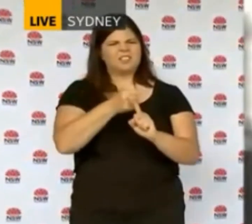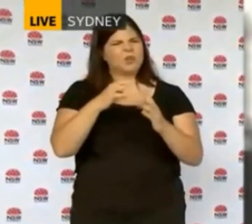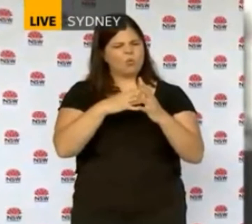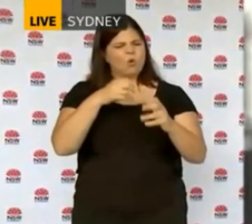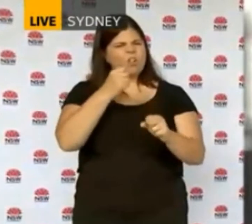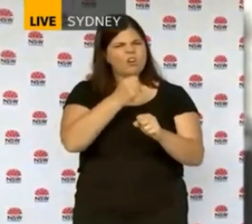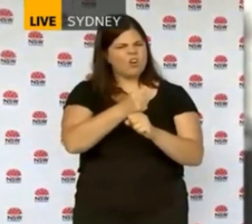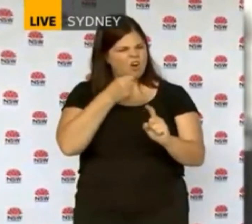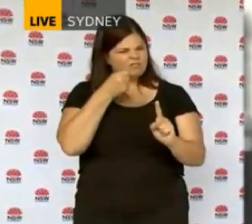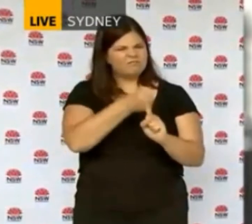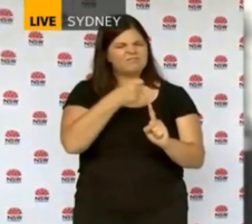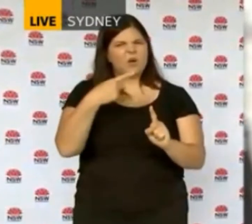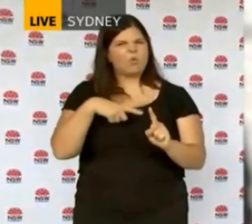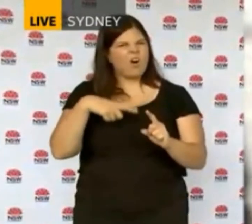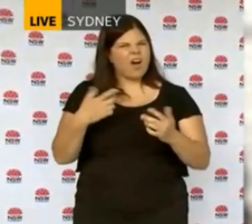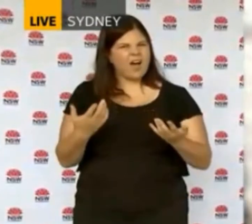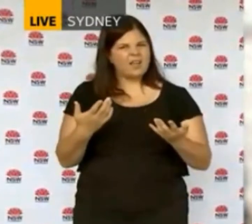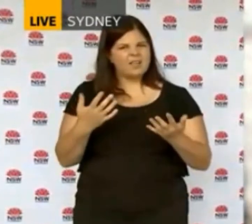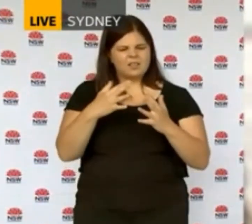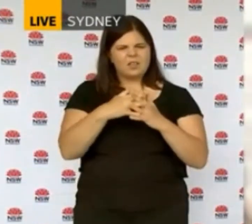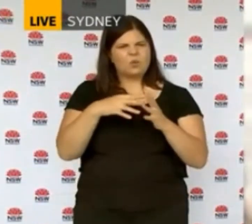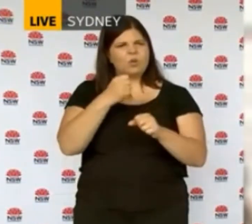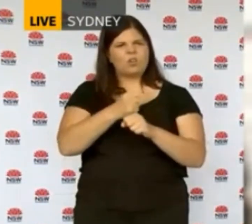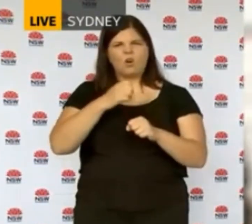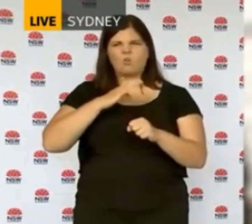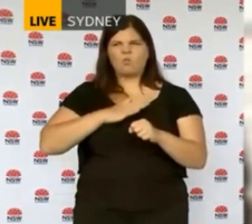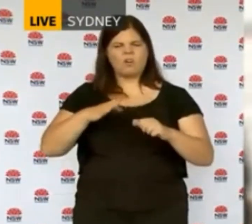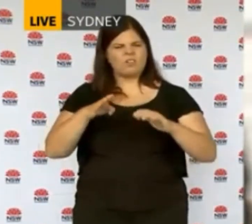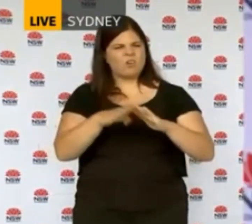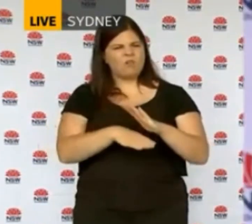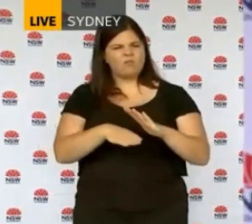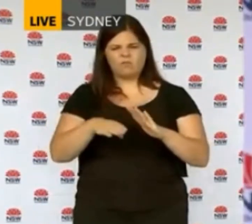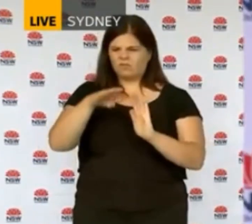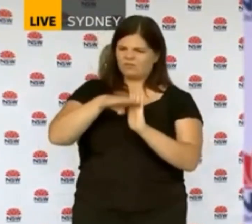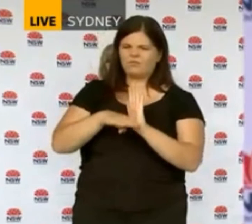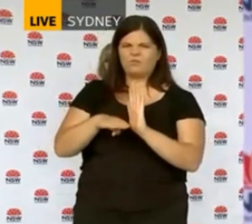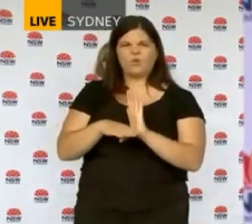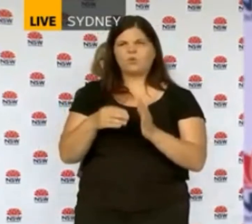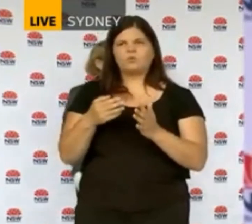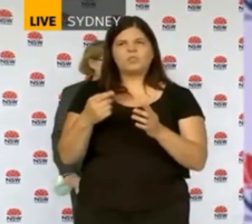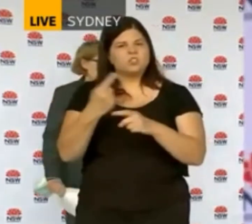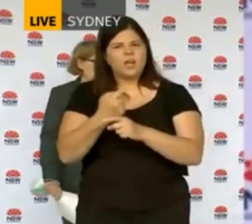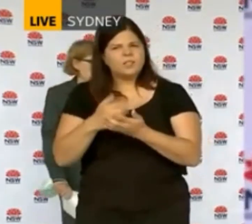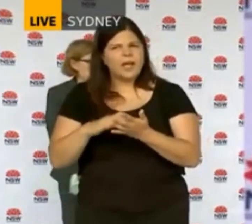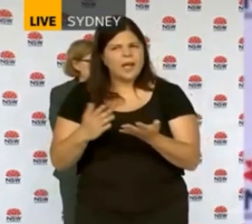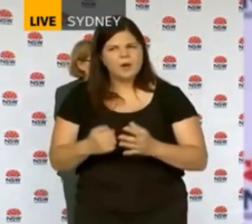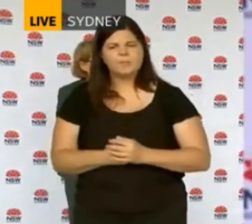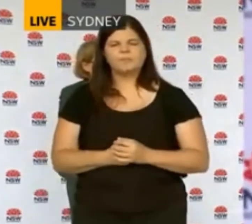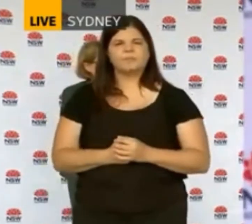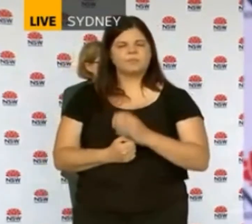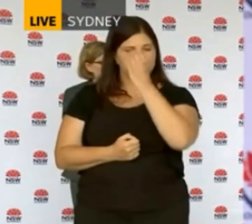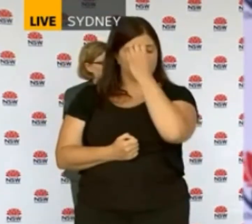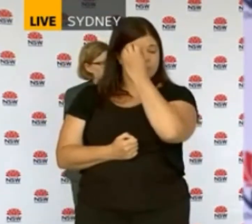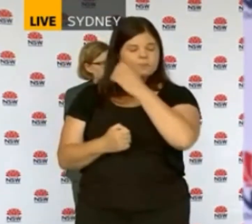Greater Sydney, and what will it take to have it removed from those levels of restriction? Well, firstly, Greater